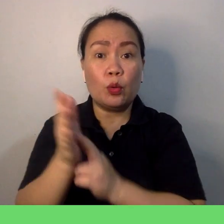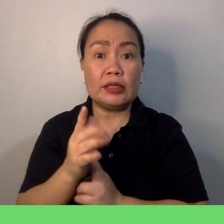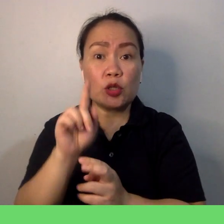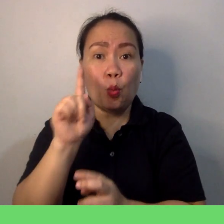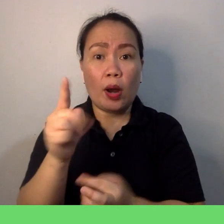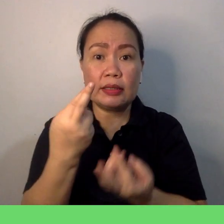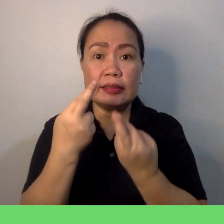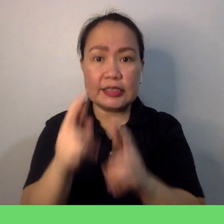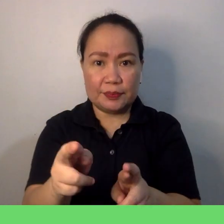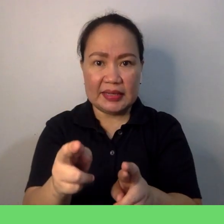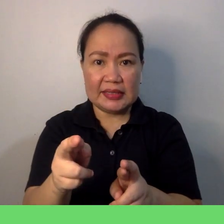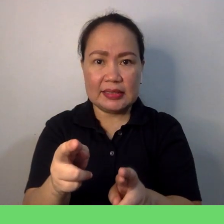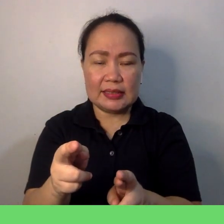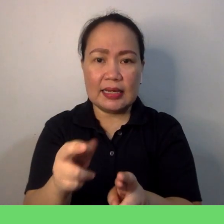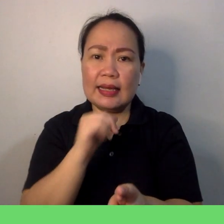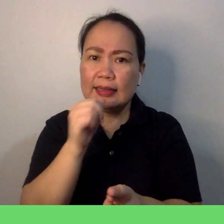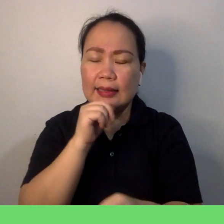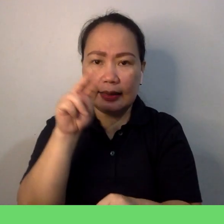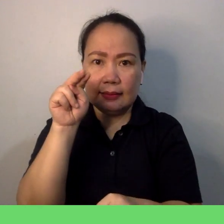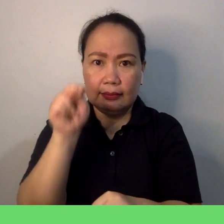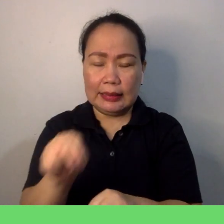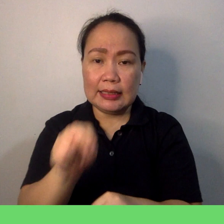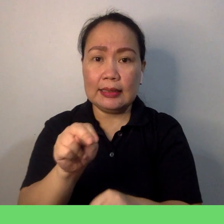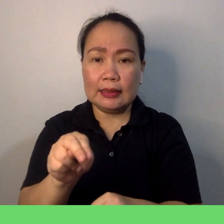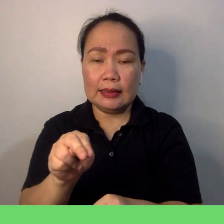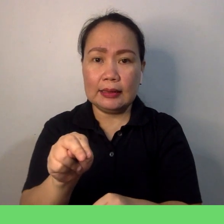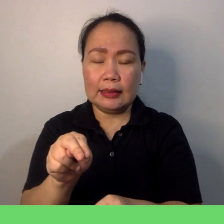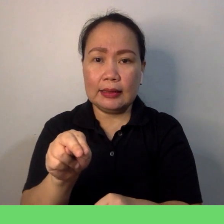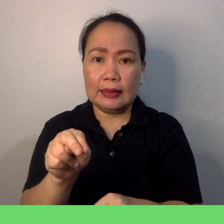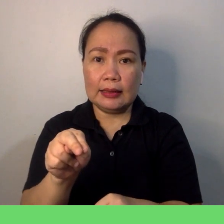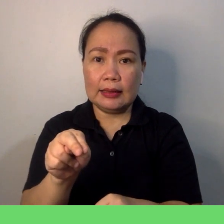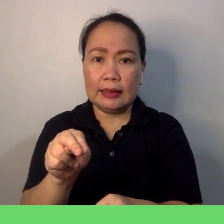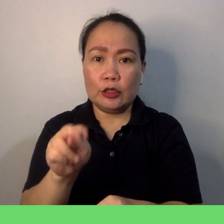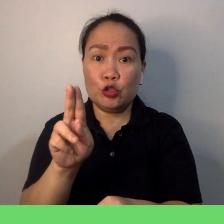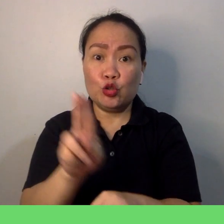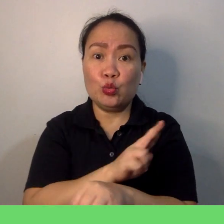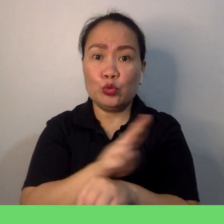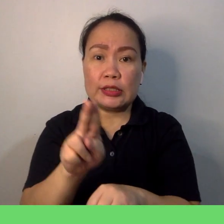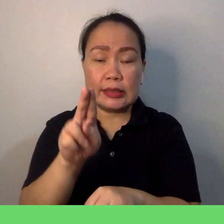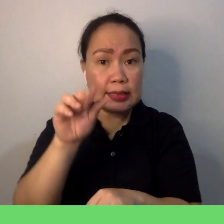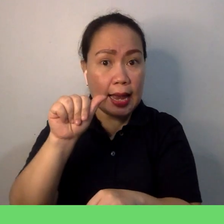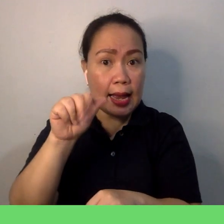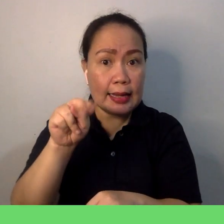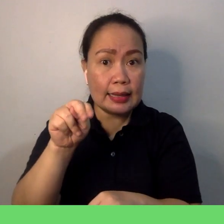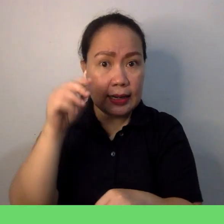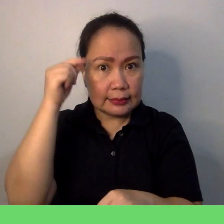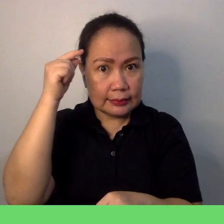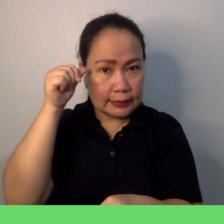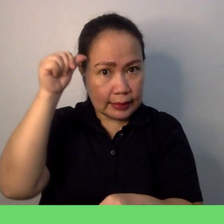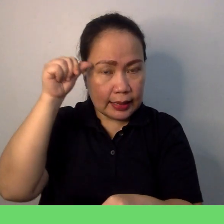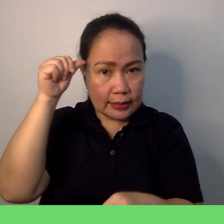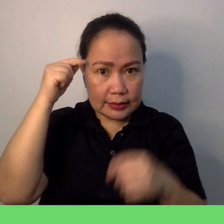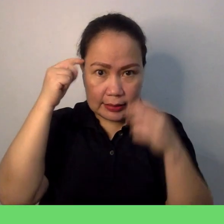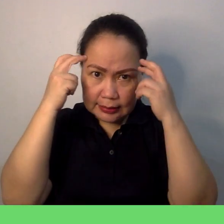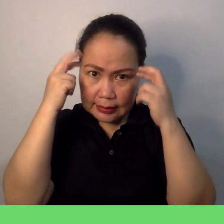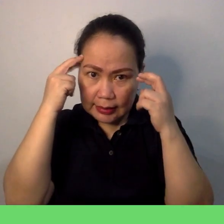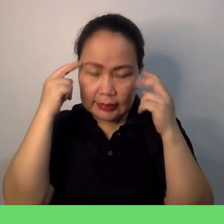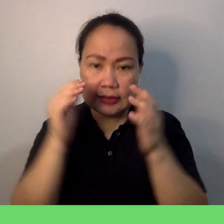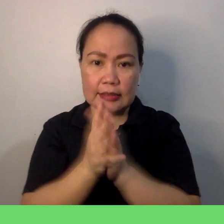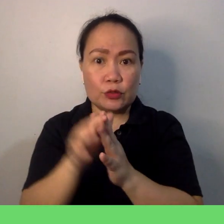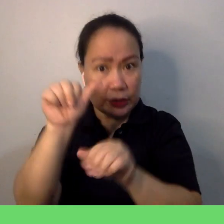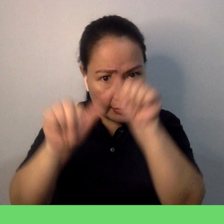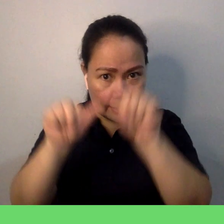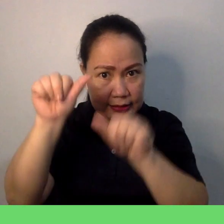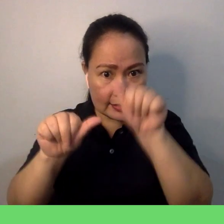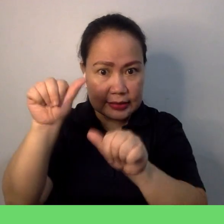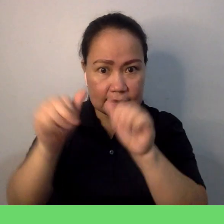one response and does not need to use analysis. How